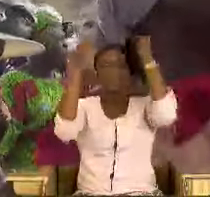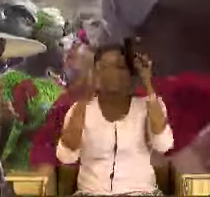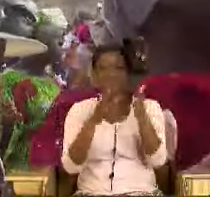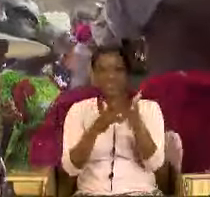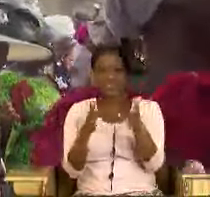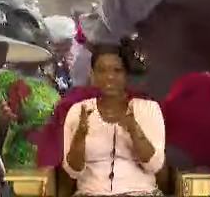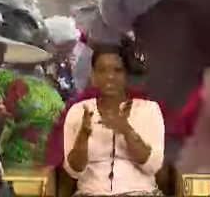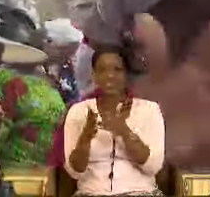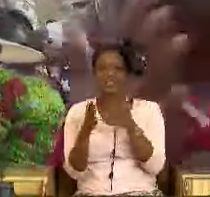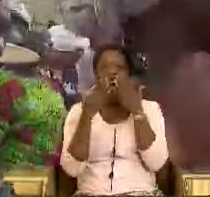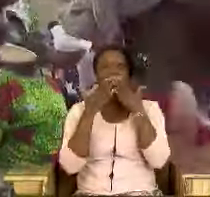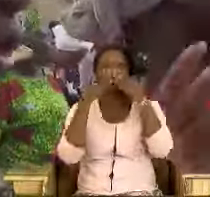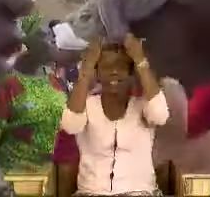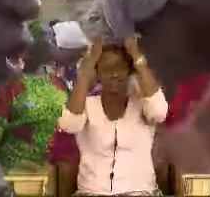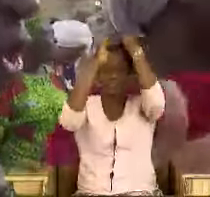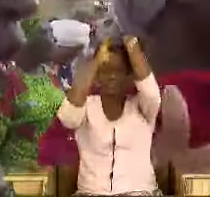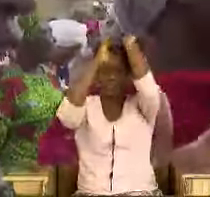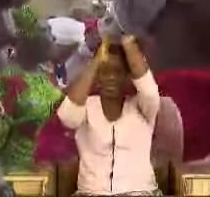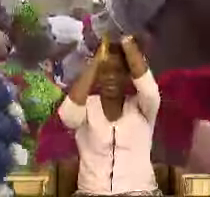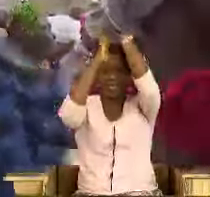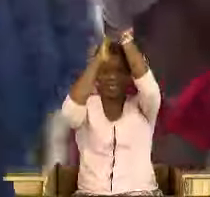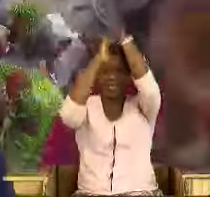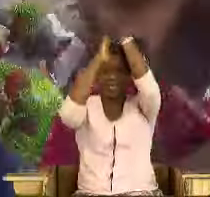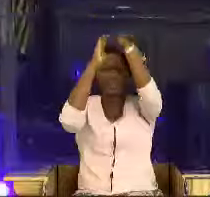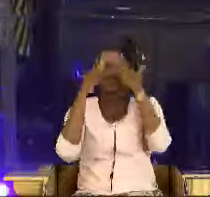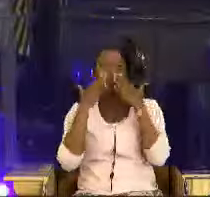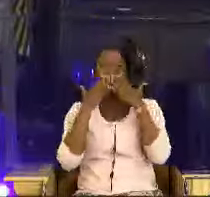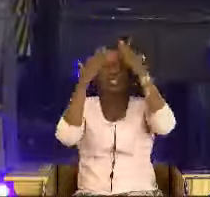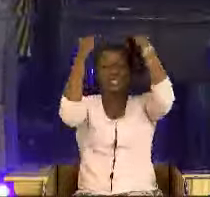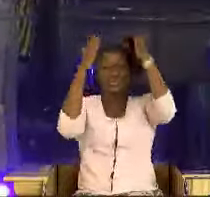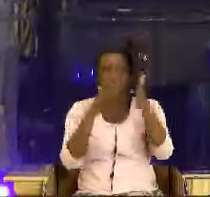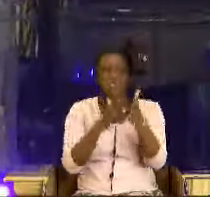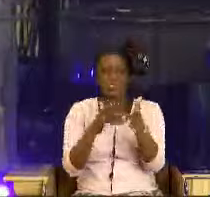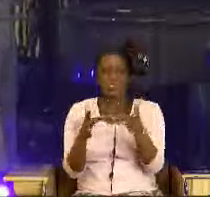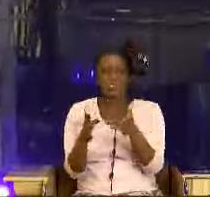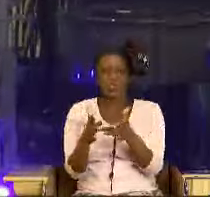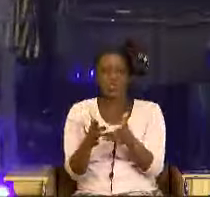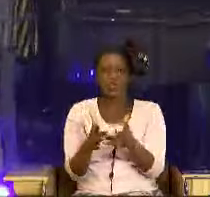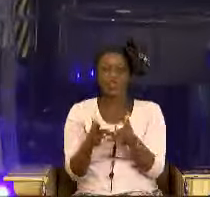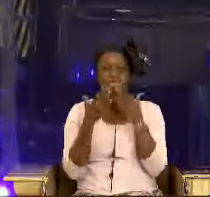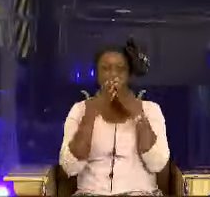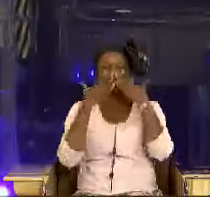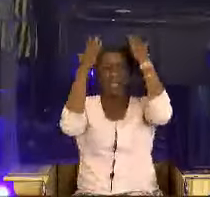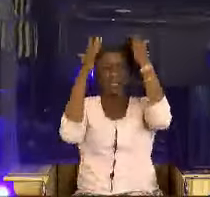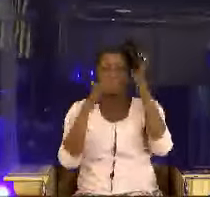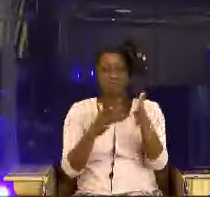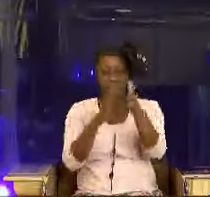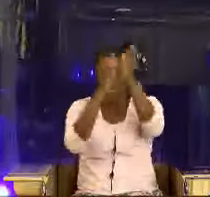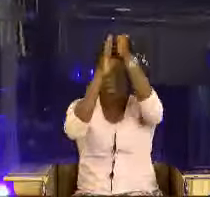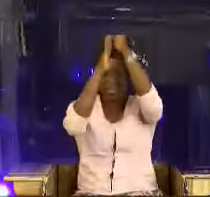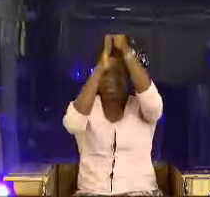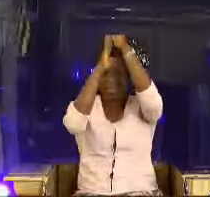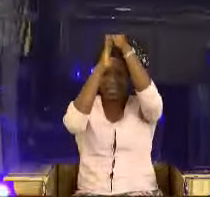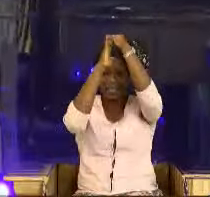God thank you Father thank you Jesus thank you